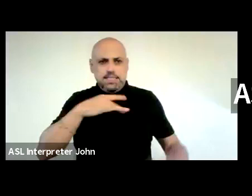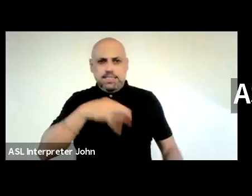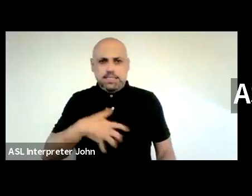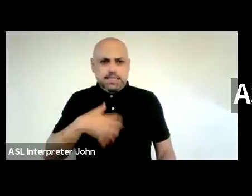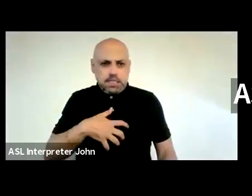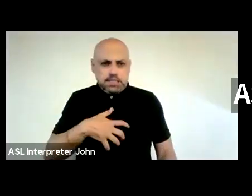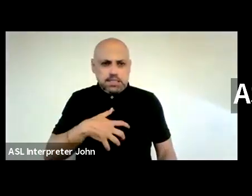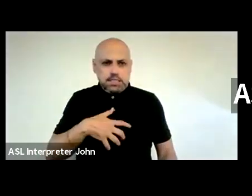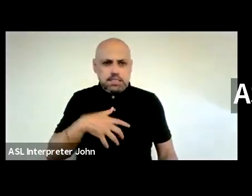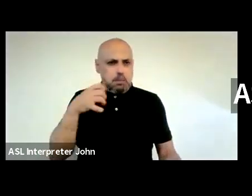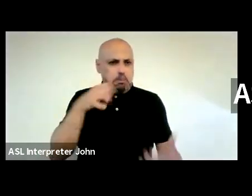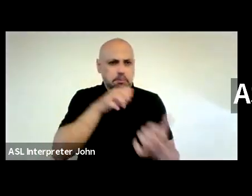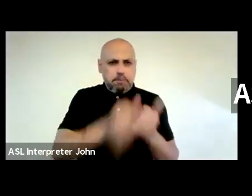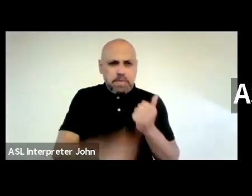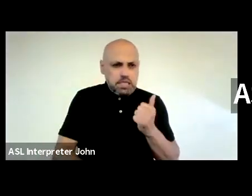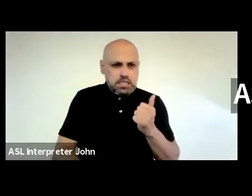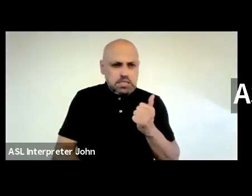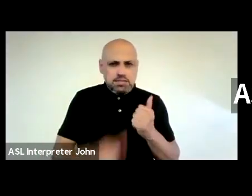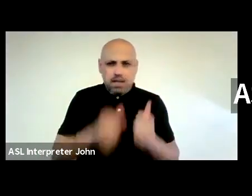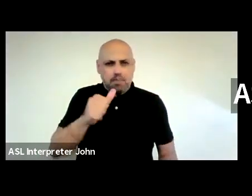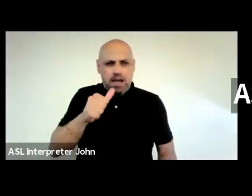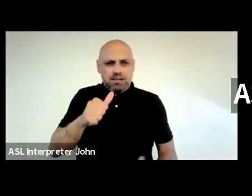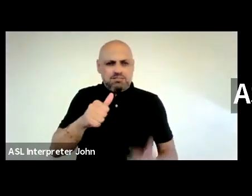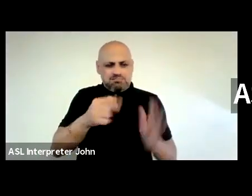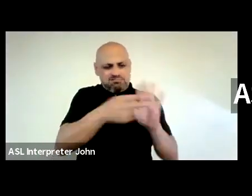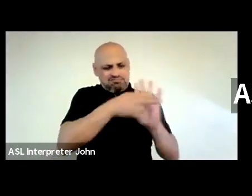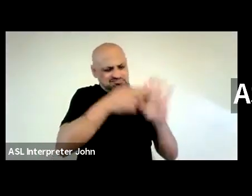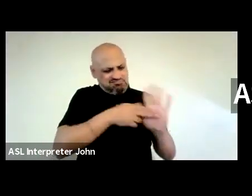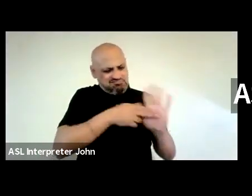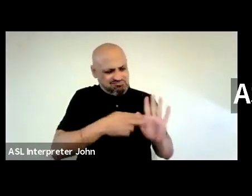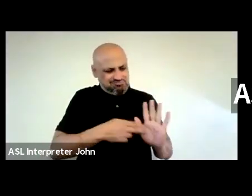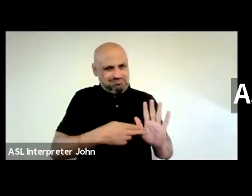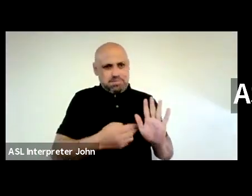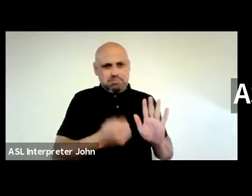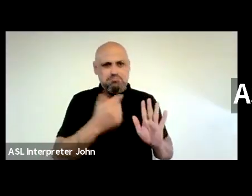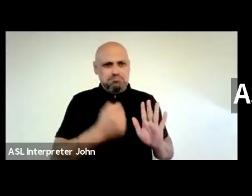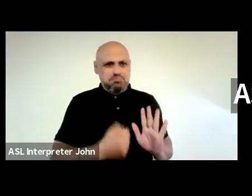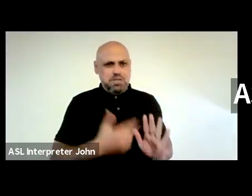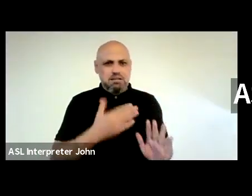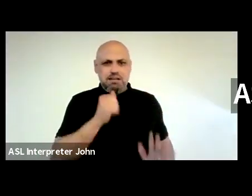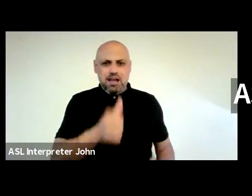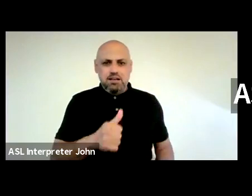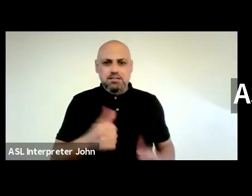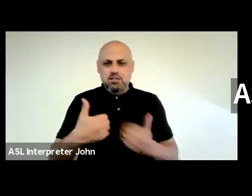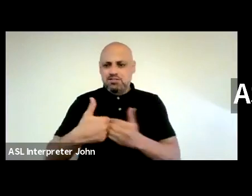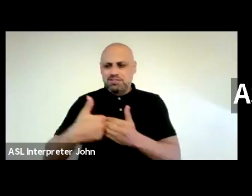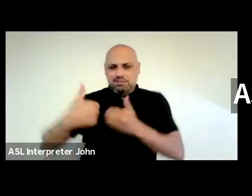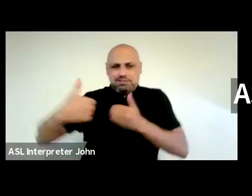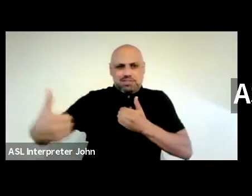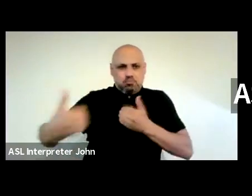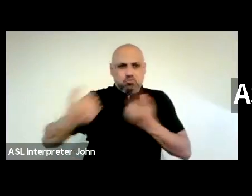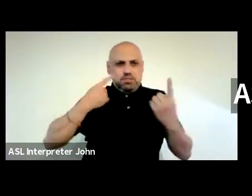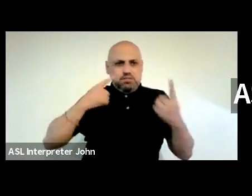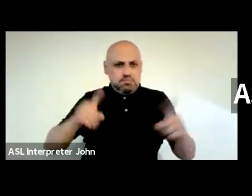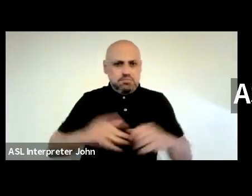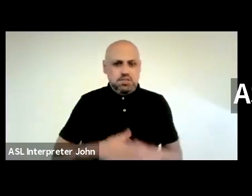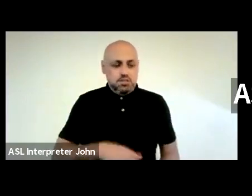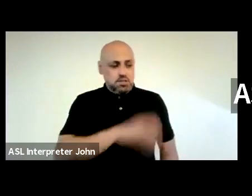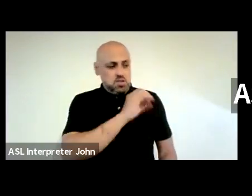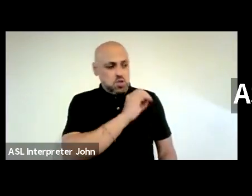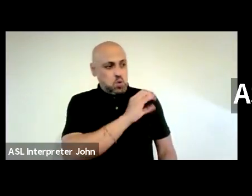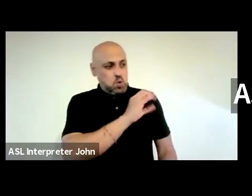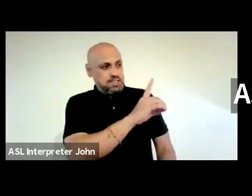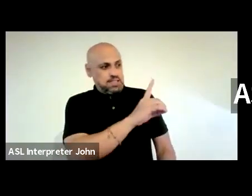and whatever else this disorder was telling me I was. A separation was made. There is OCD and there is